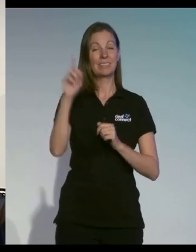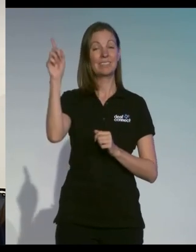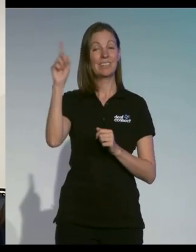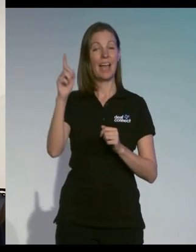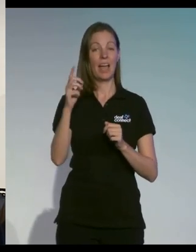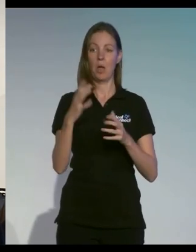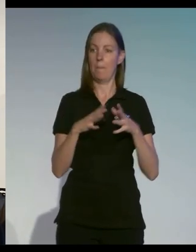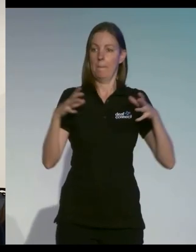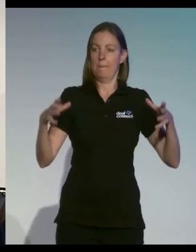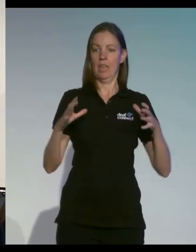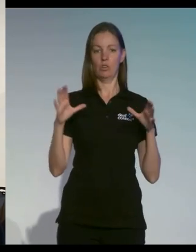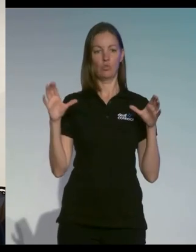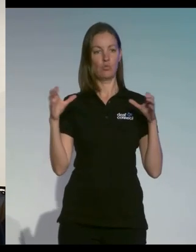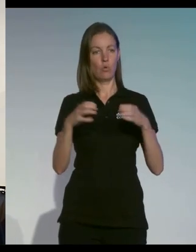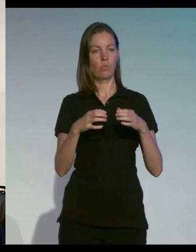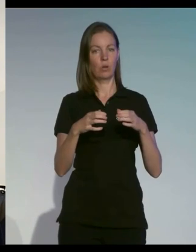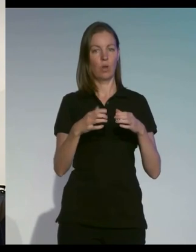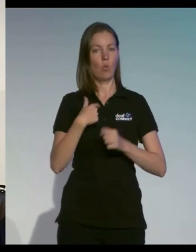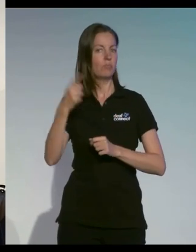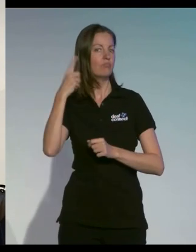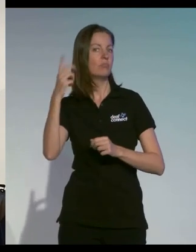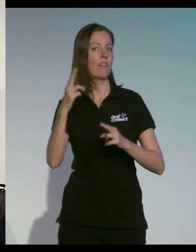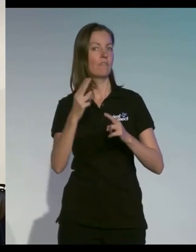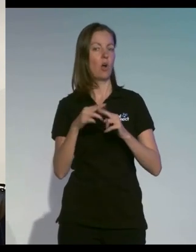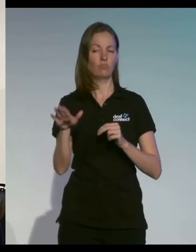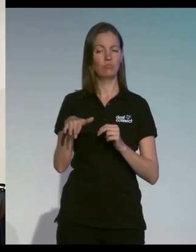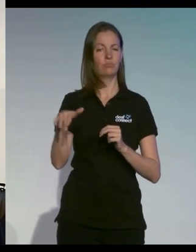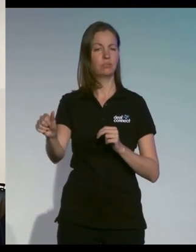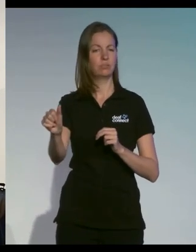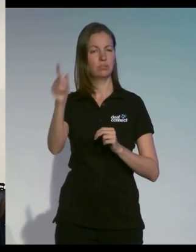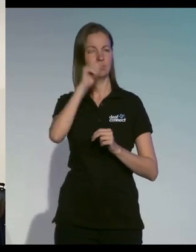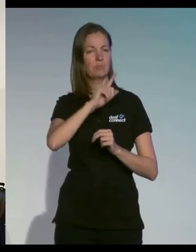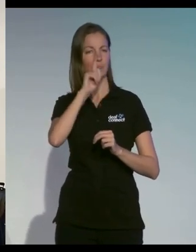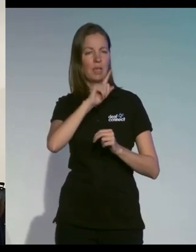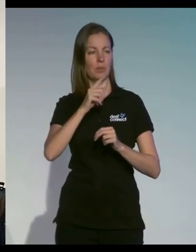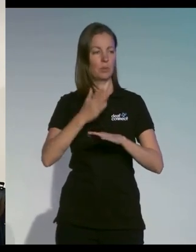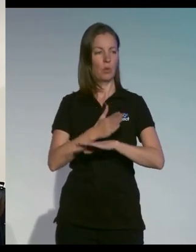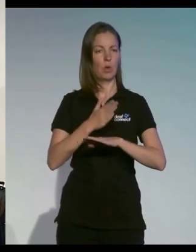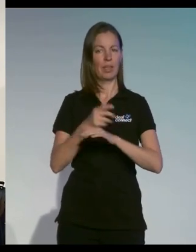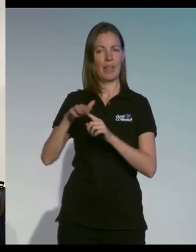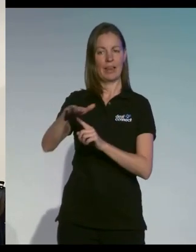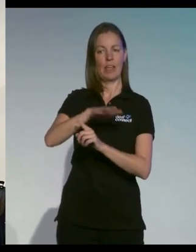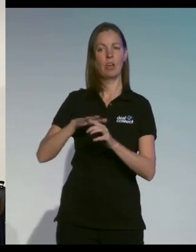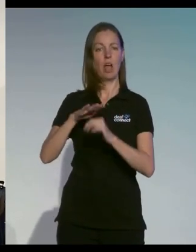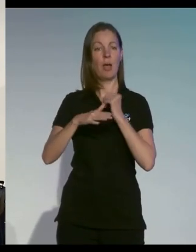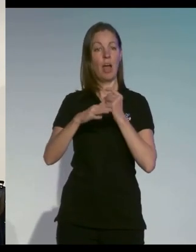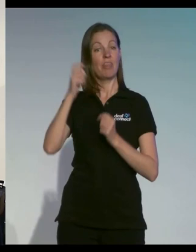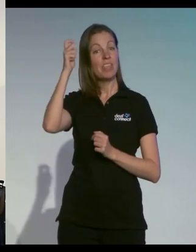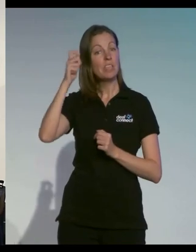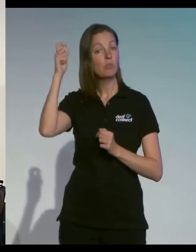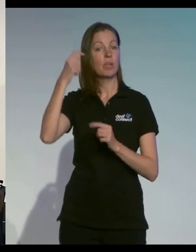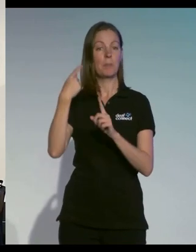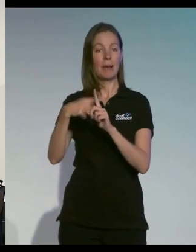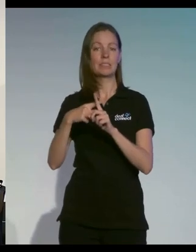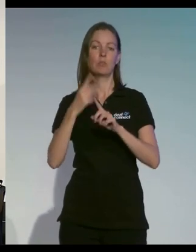larger group to hear from some renowned experts and advocates in the field about some theory, but also some